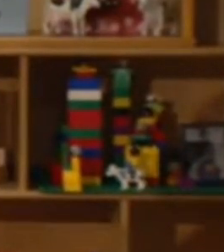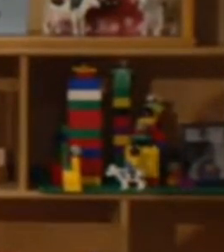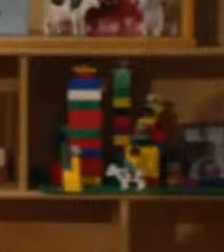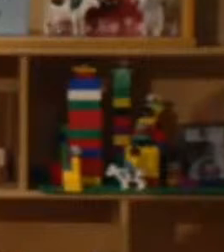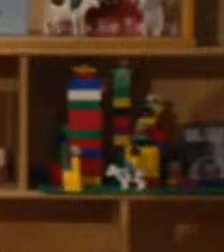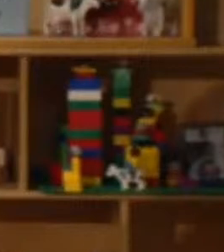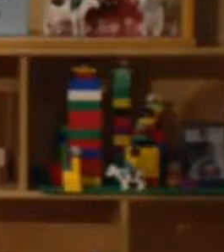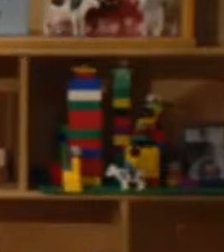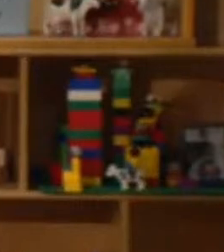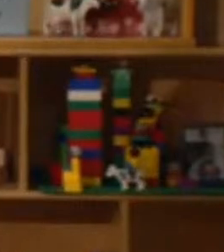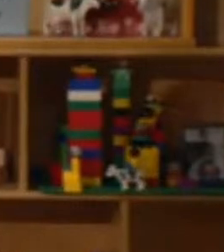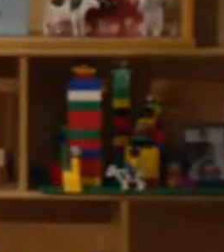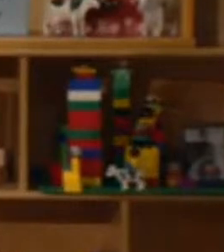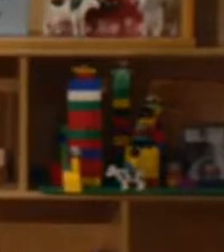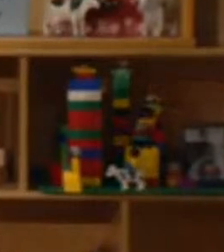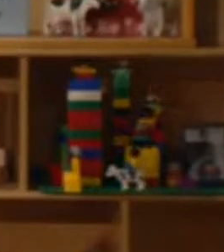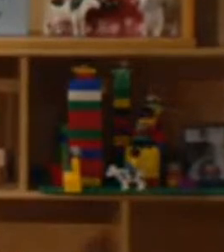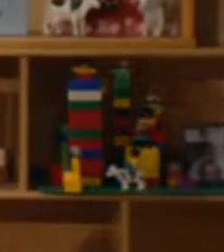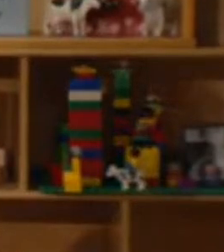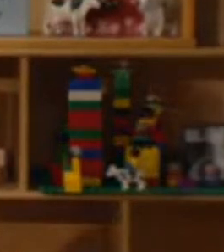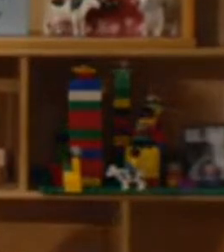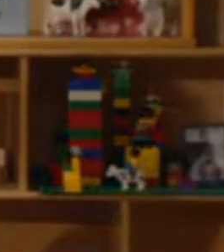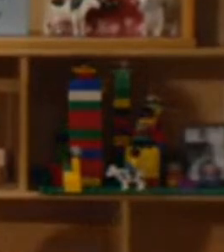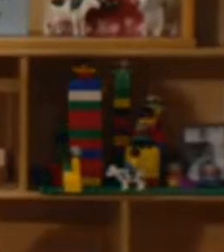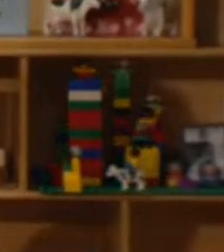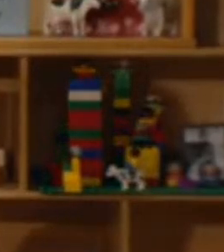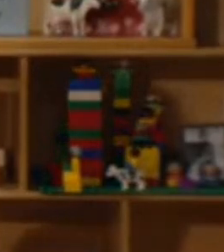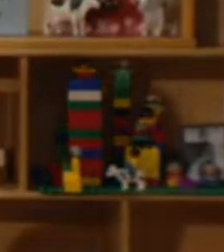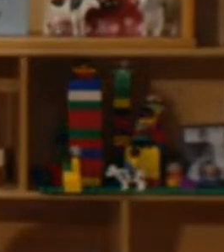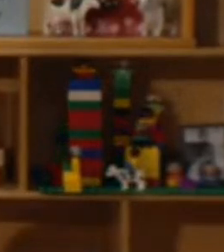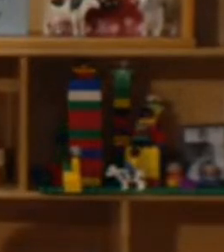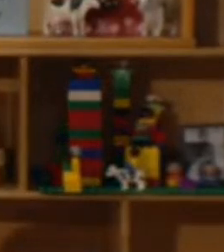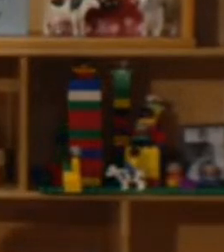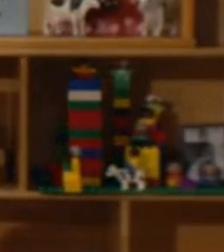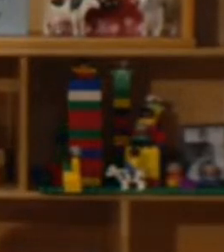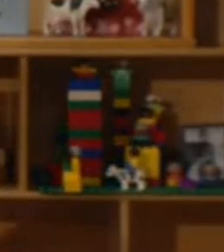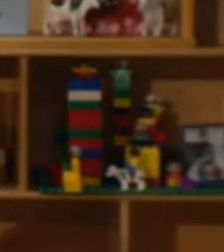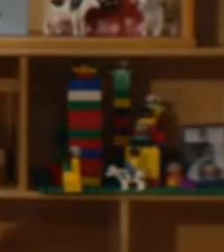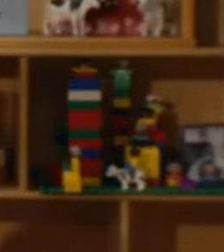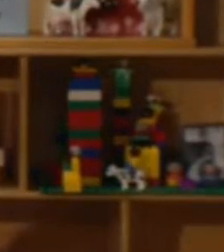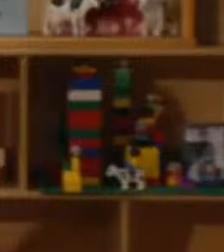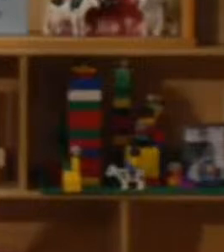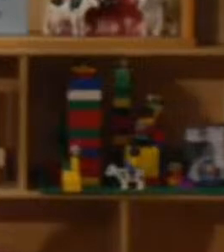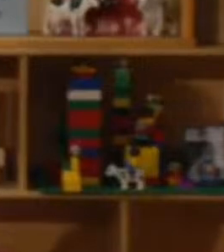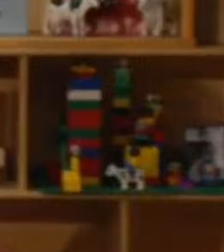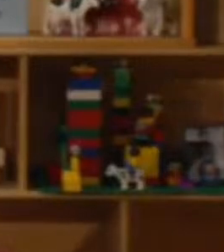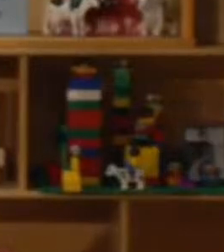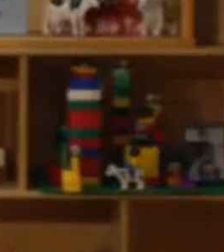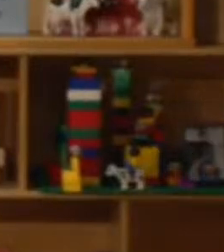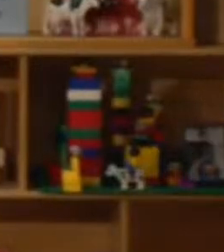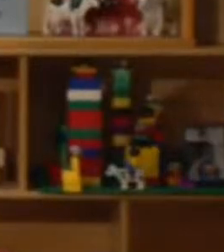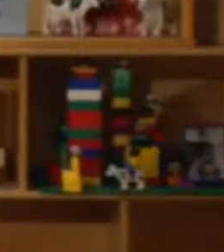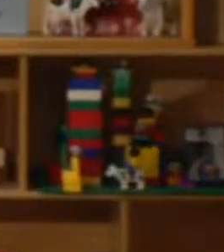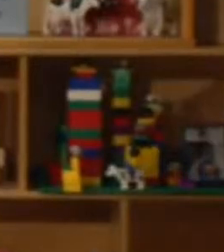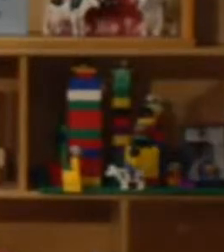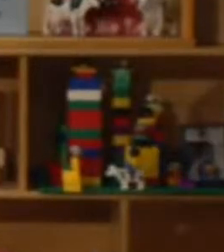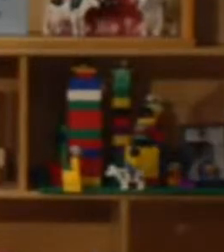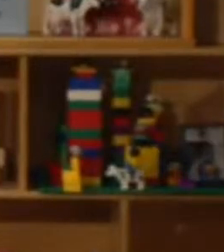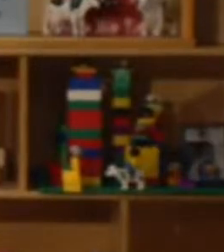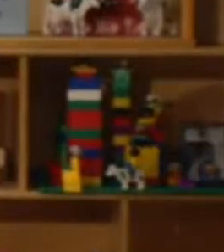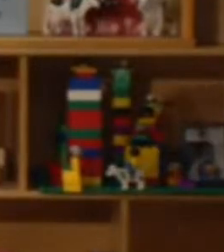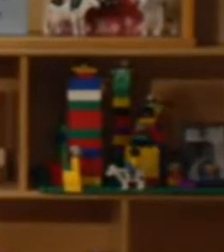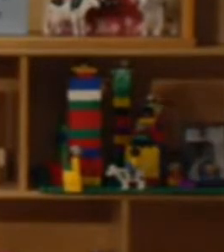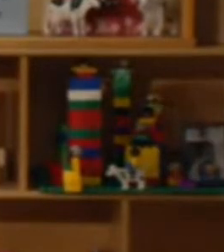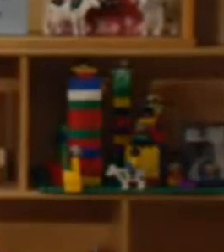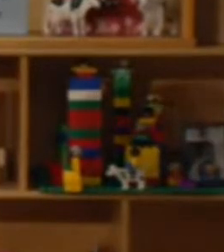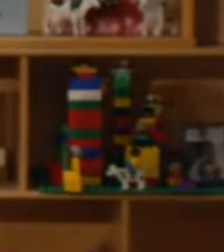history. But I've always said, and I mean, some of you guys who work with me know this, I've said it 1,000 times, it's